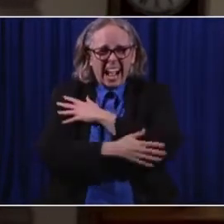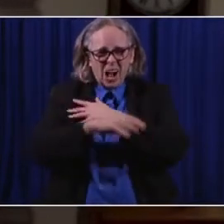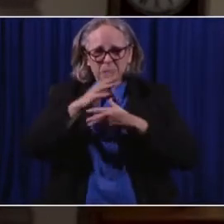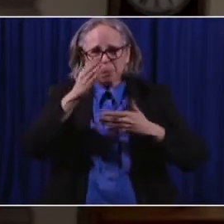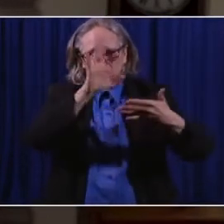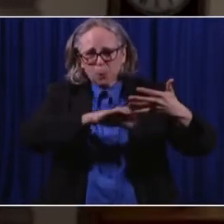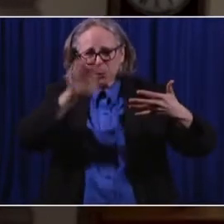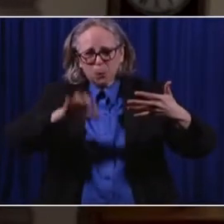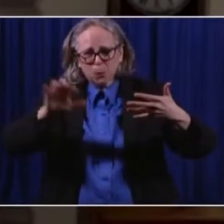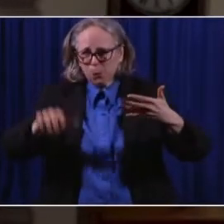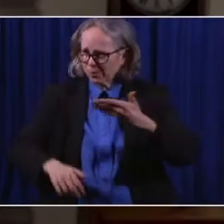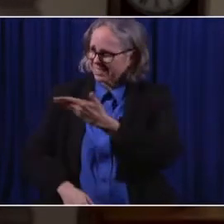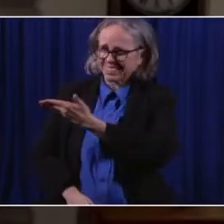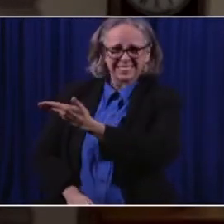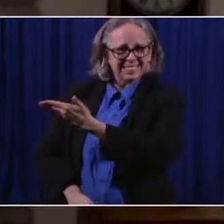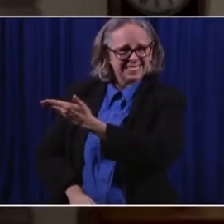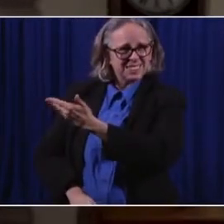a